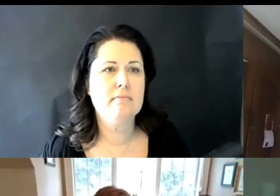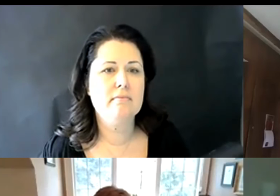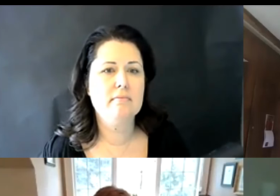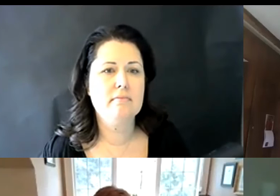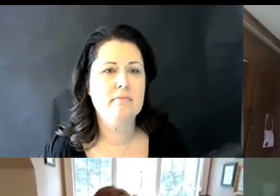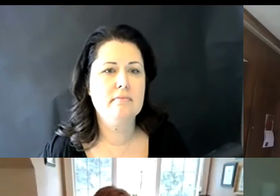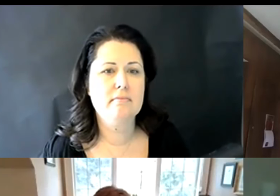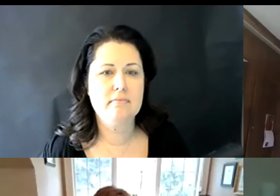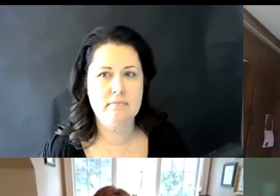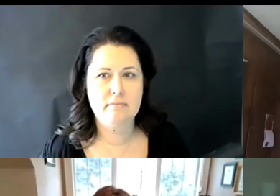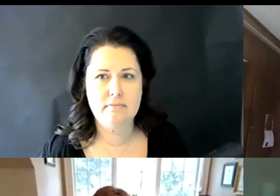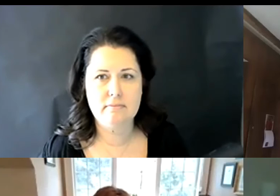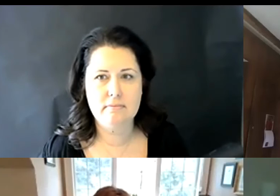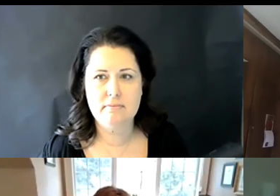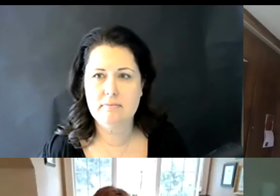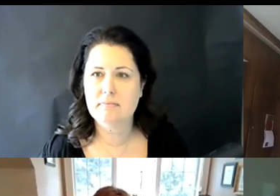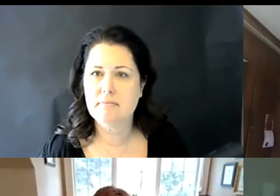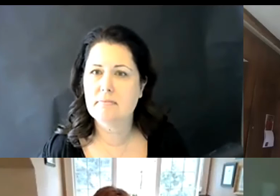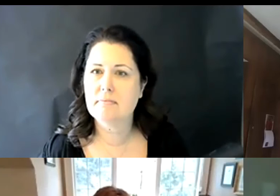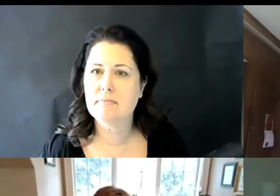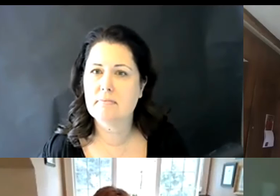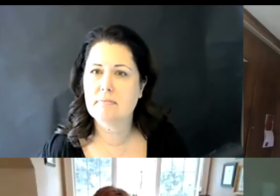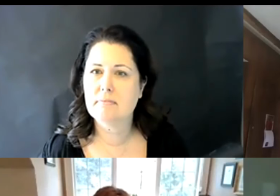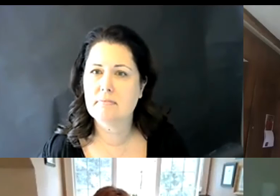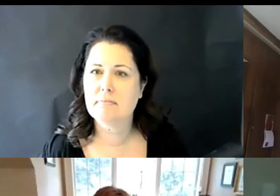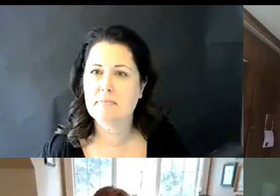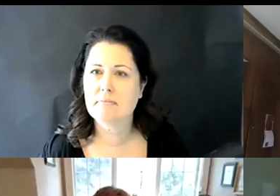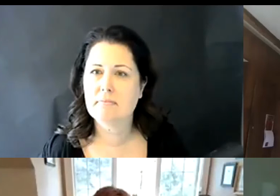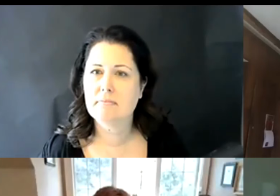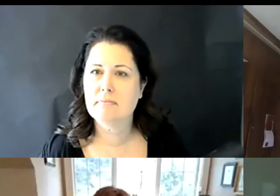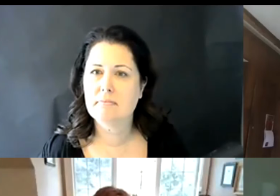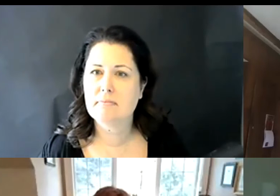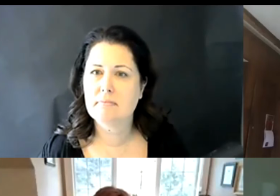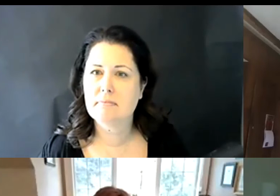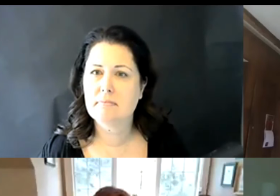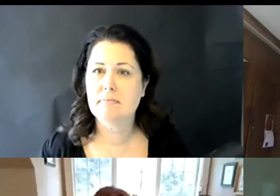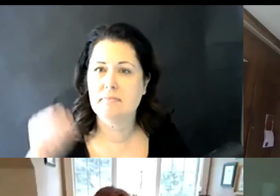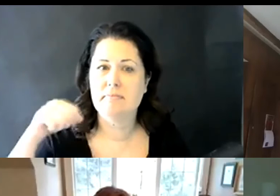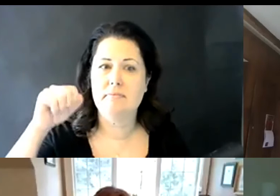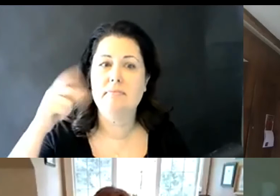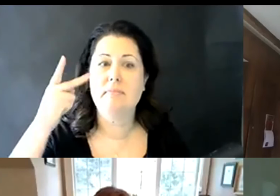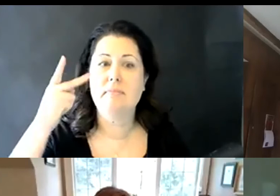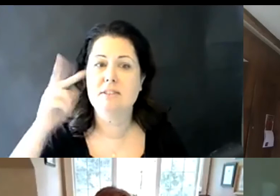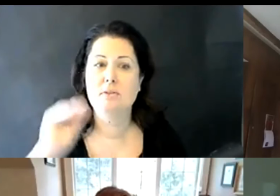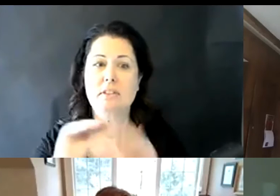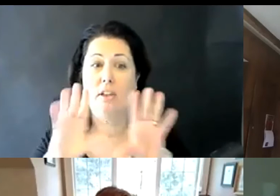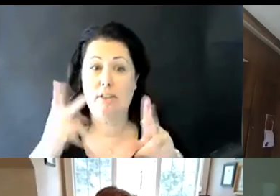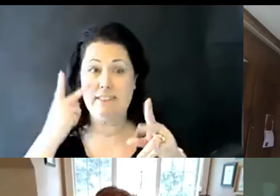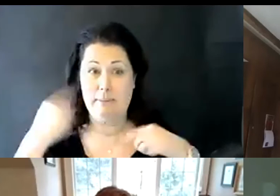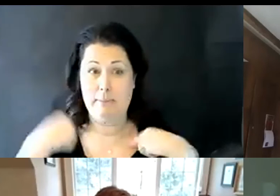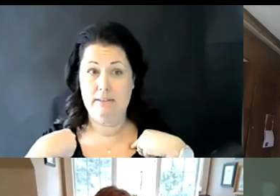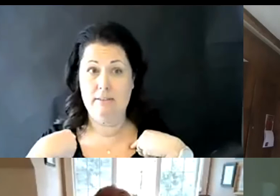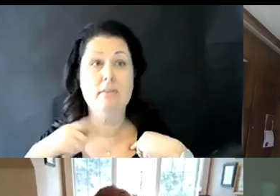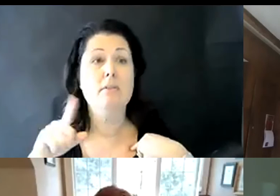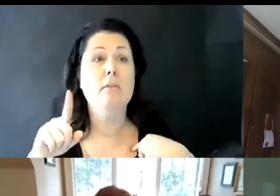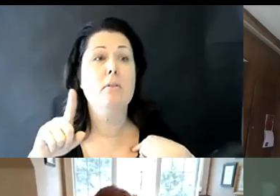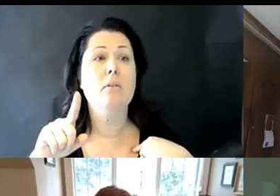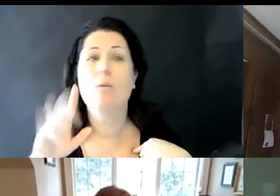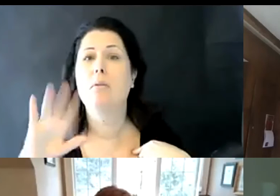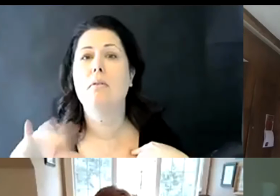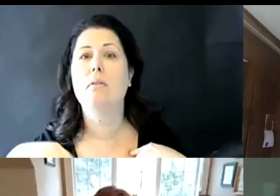Hazel, do you want me to share my screen? Whatever you're more comfortable with. I could share it or you could share it. Okay, I can share it. Yeah.